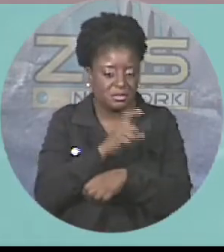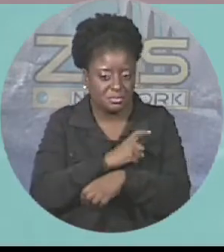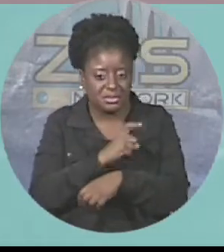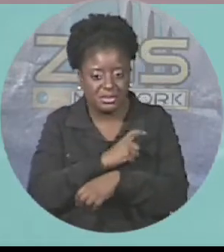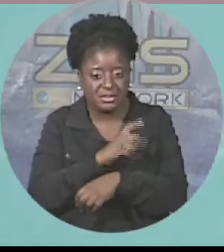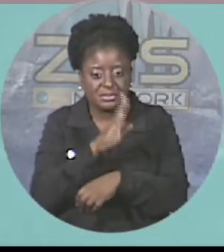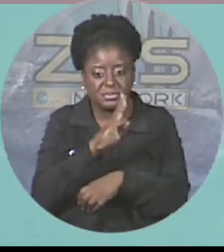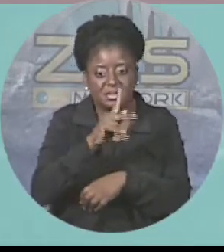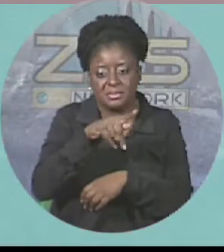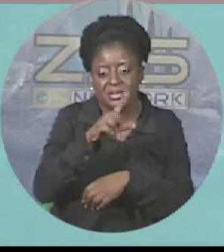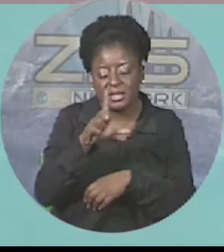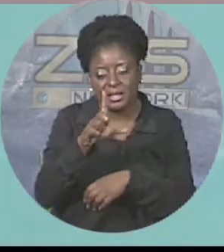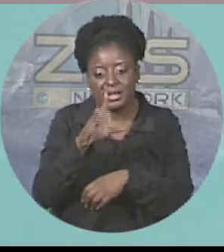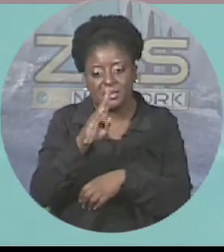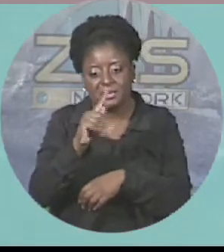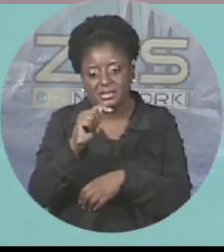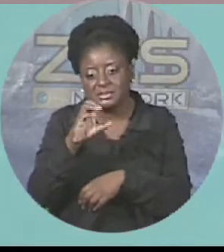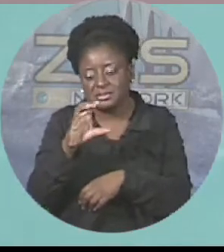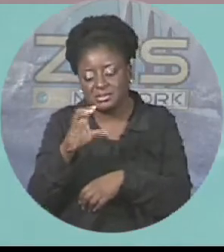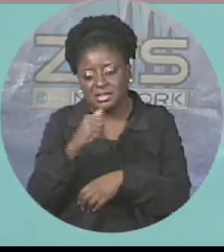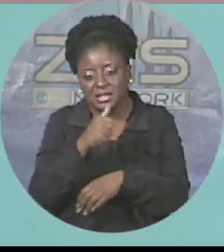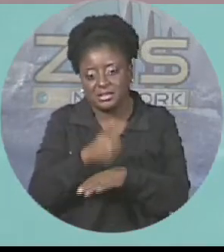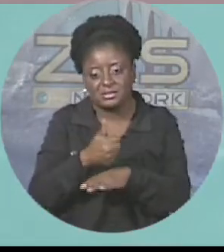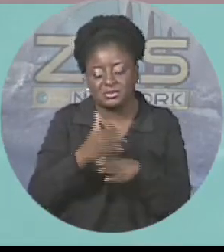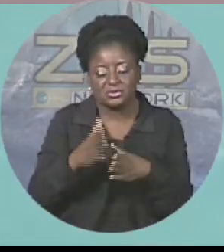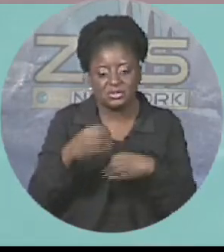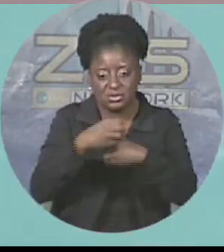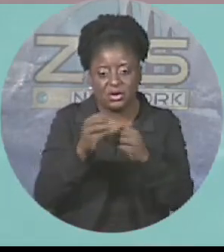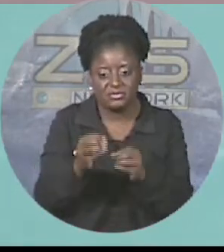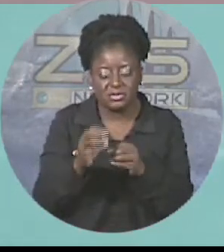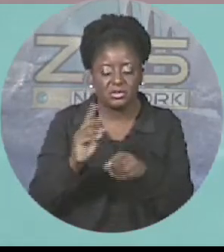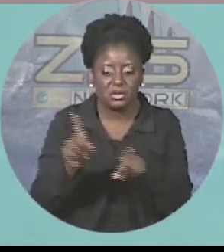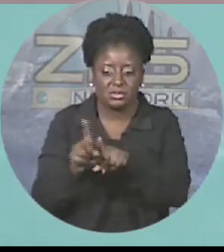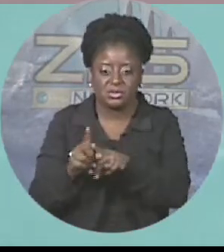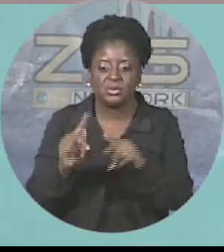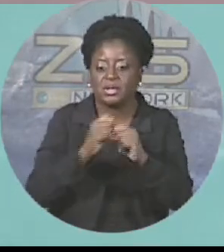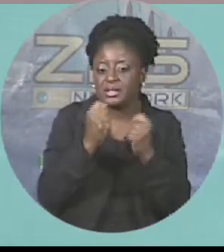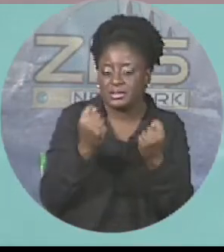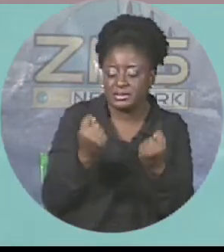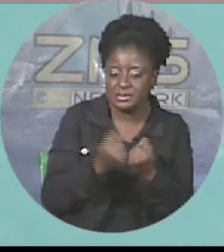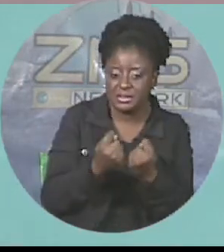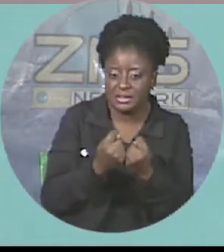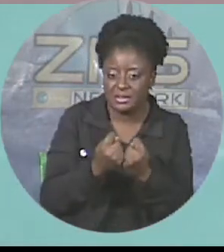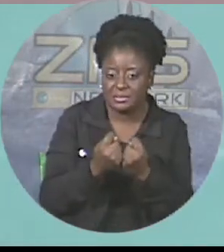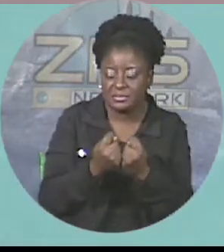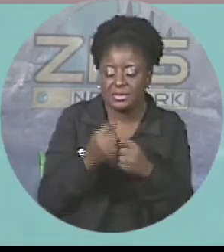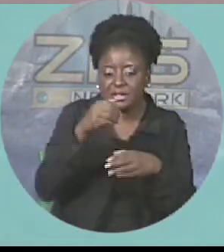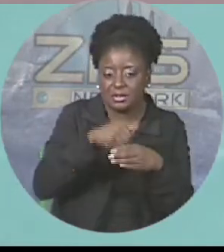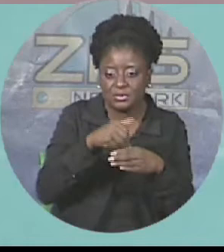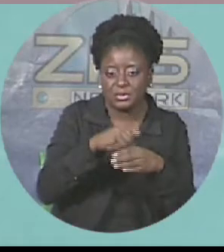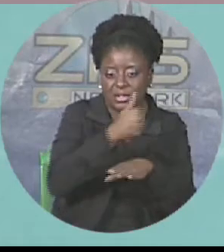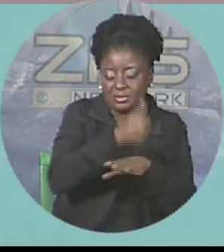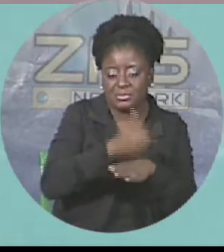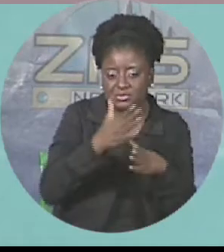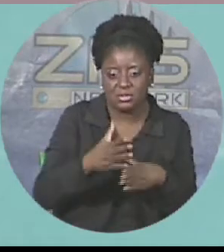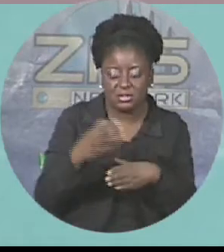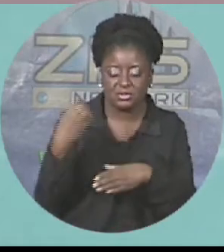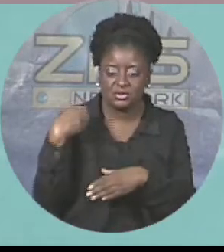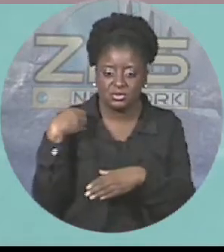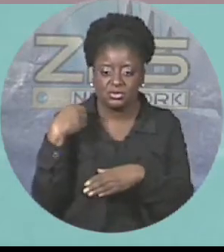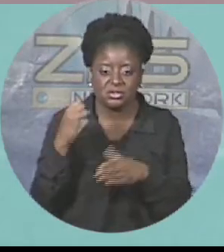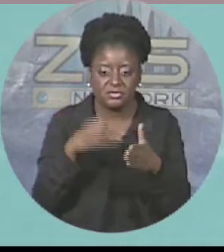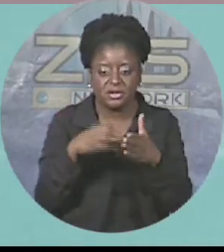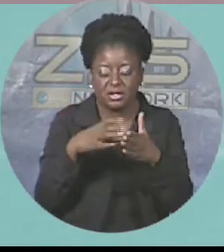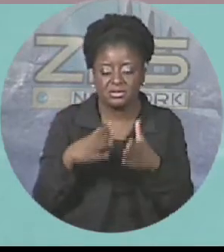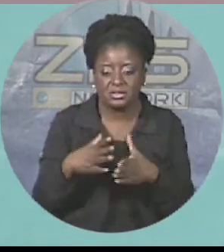BTC, and the administrator's office. We also had a team comprising of the administrator, the chief counselor,